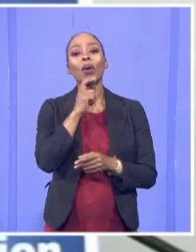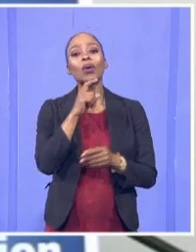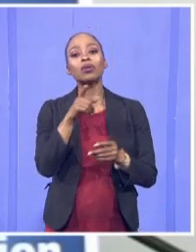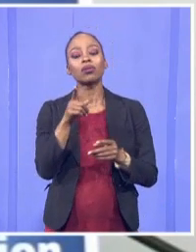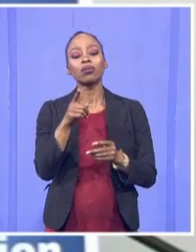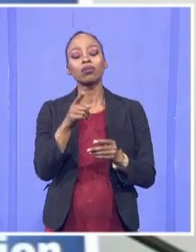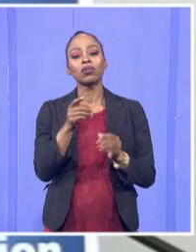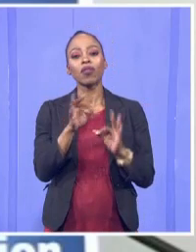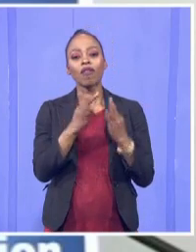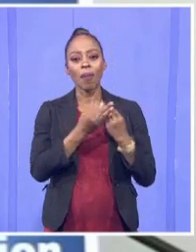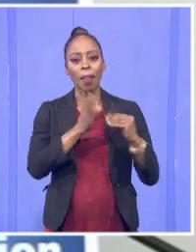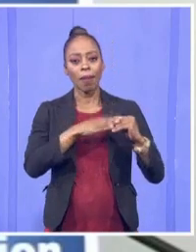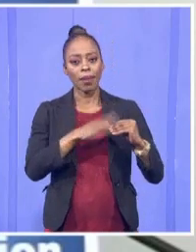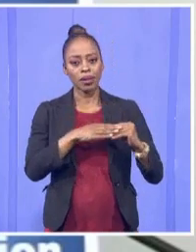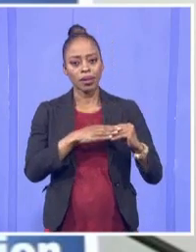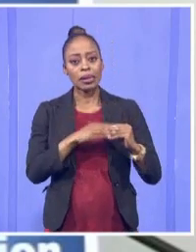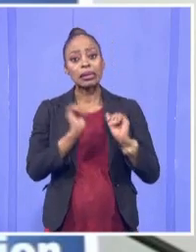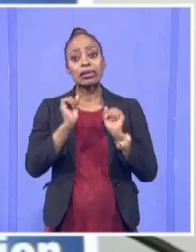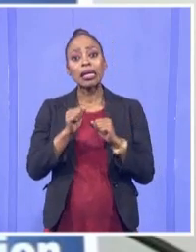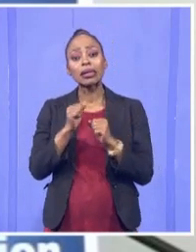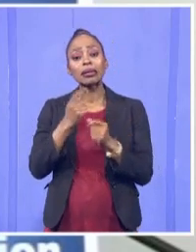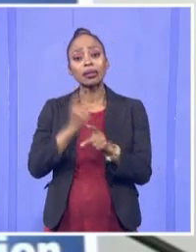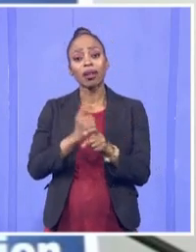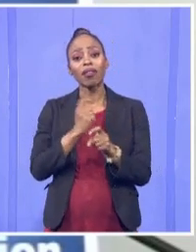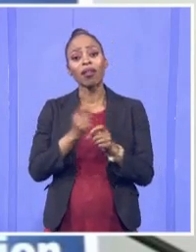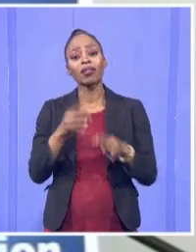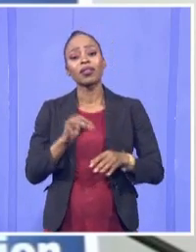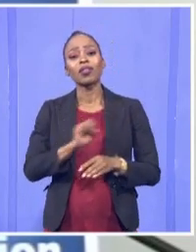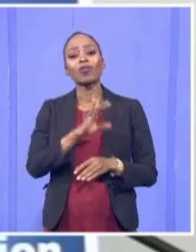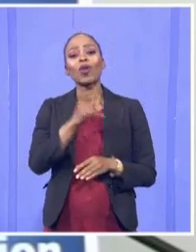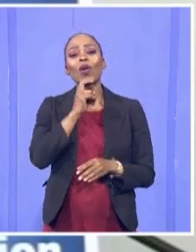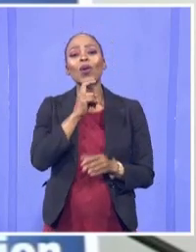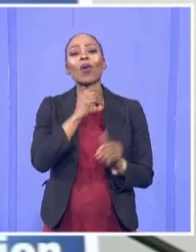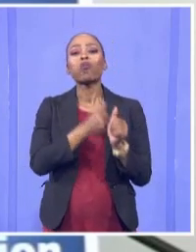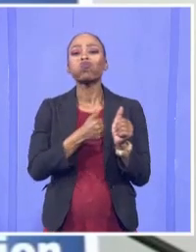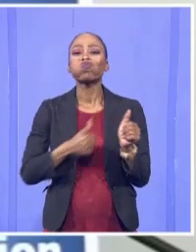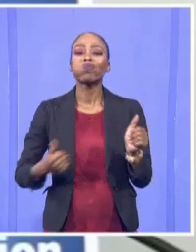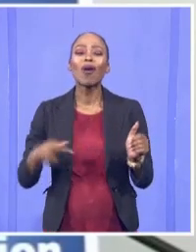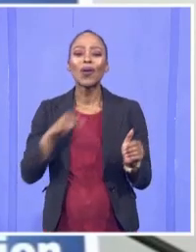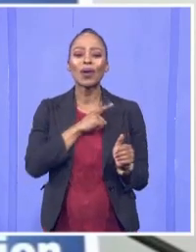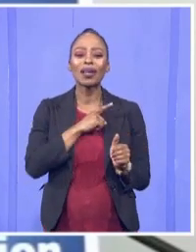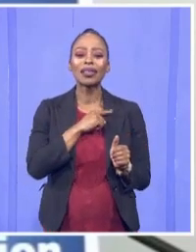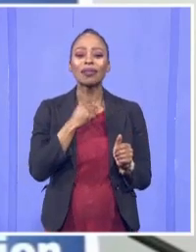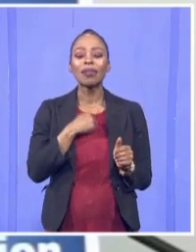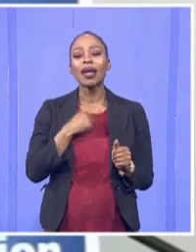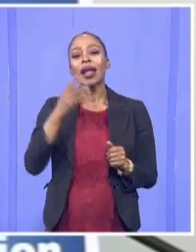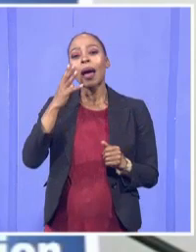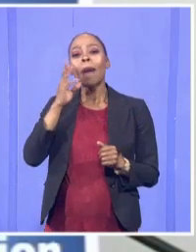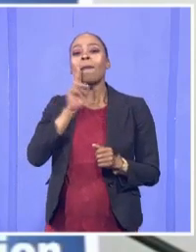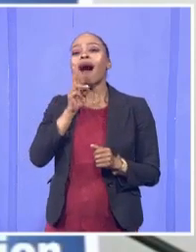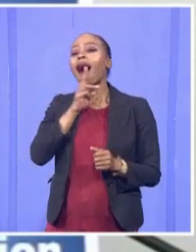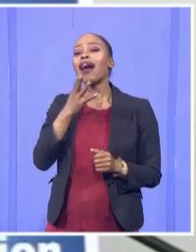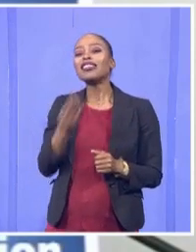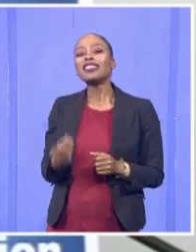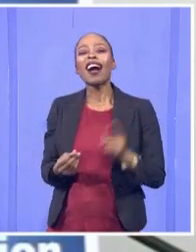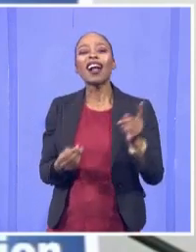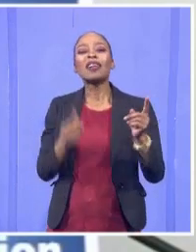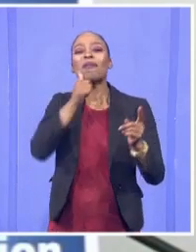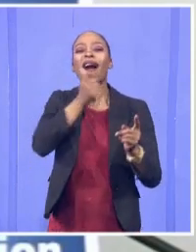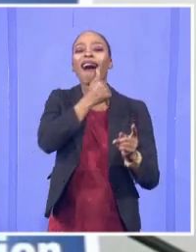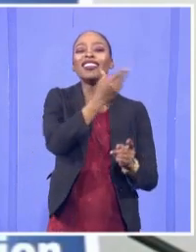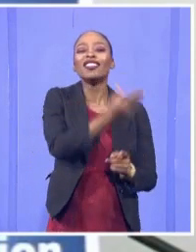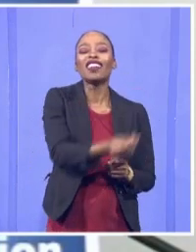siblings. And I know it's very difficult in South Africa to use siblings. Mina mntwana kamalume, mntwana karagadi,